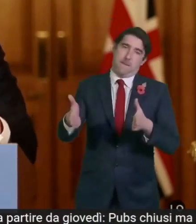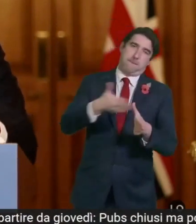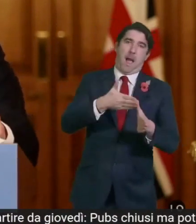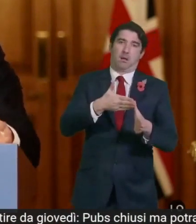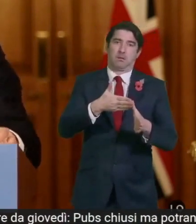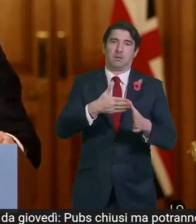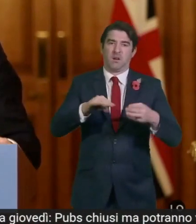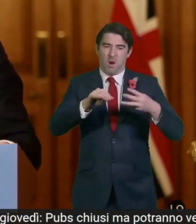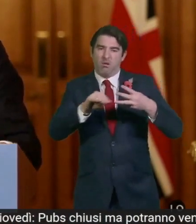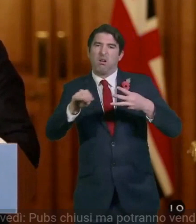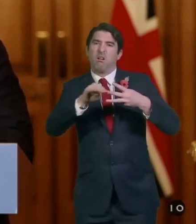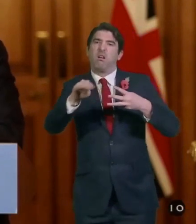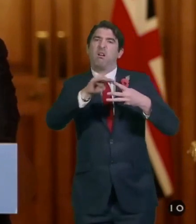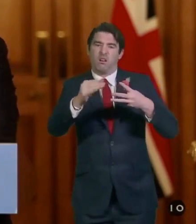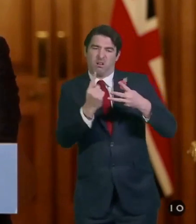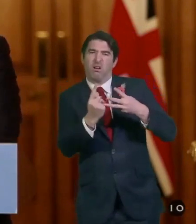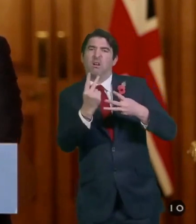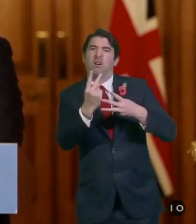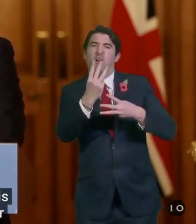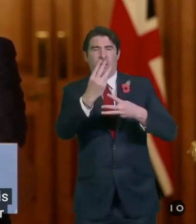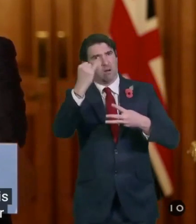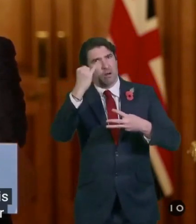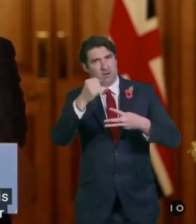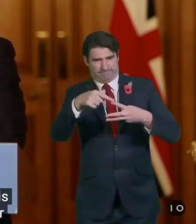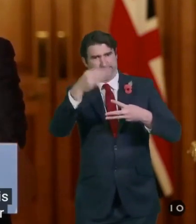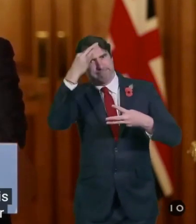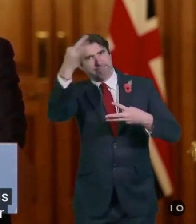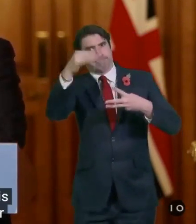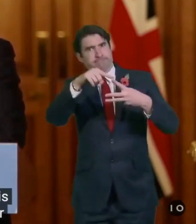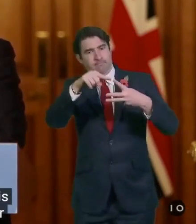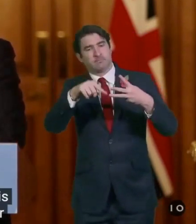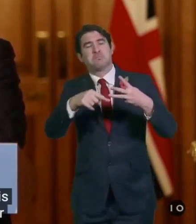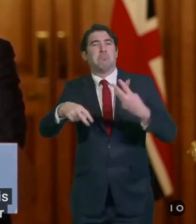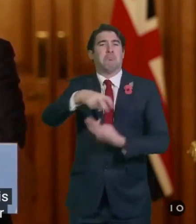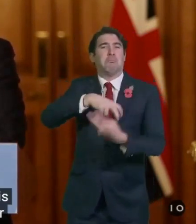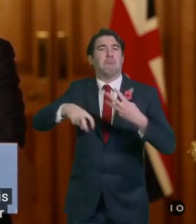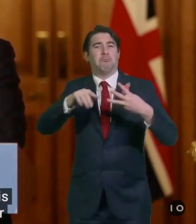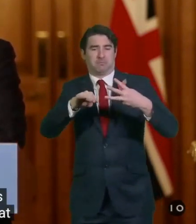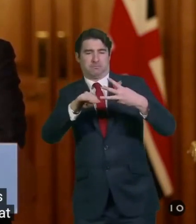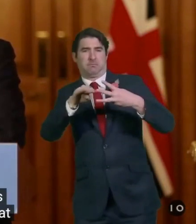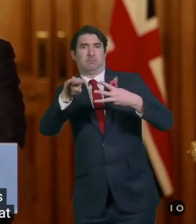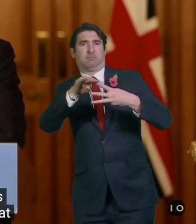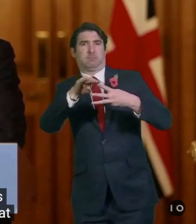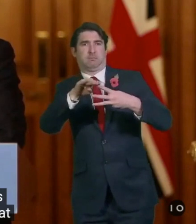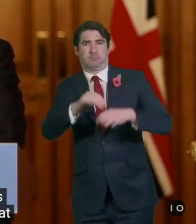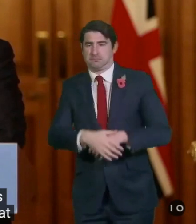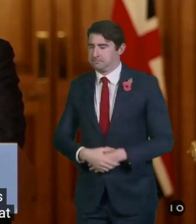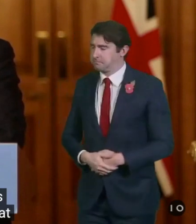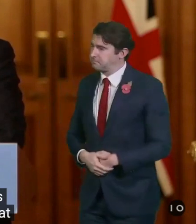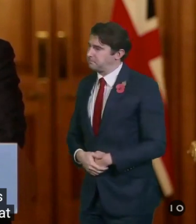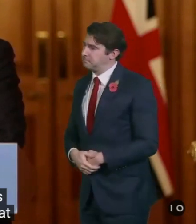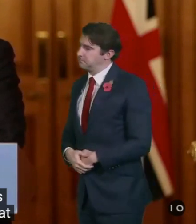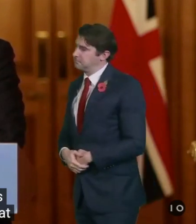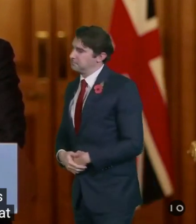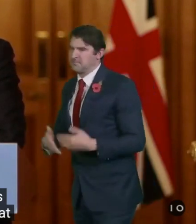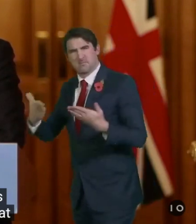data and trends. Christmas is going to be different this year, perhaps very different, but it's my